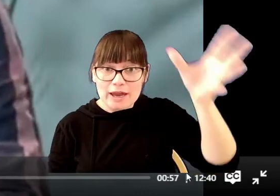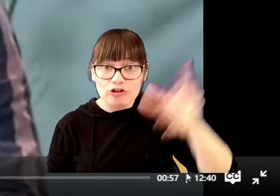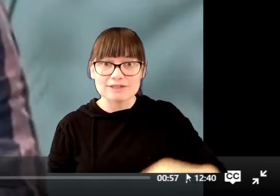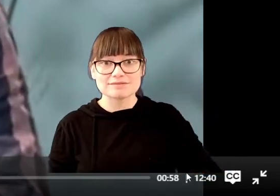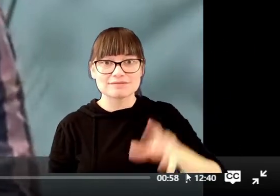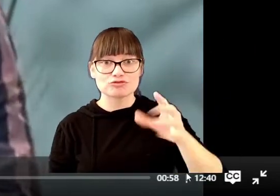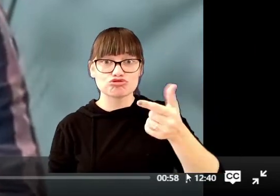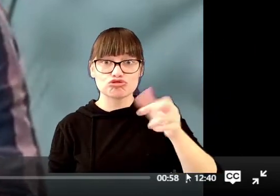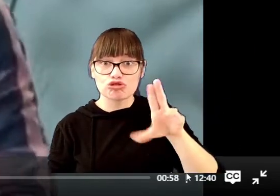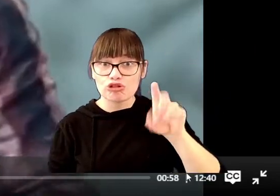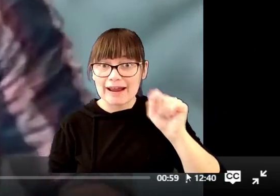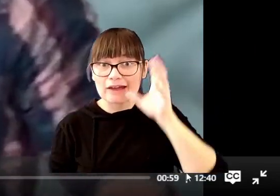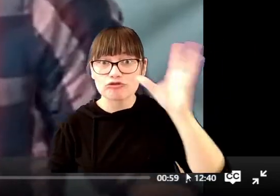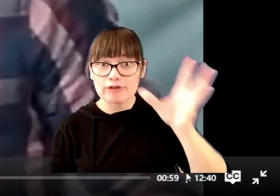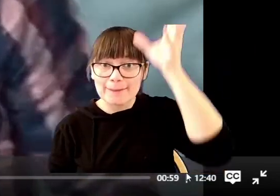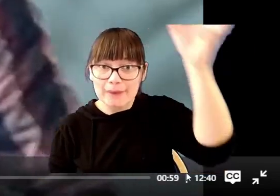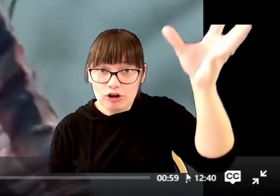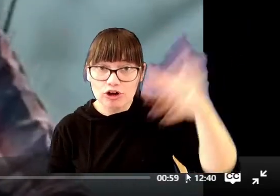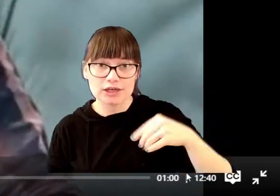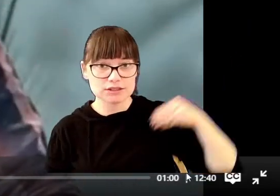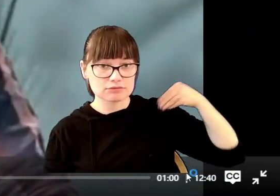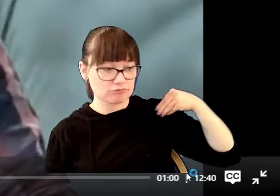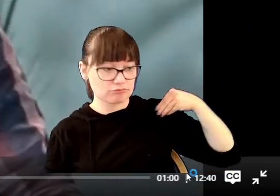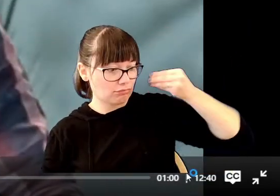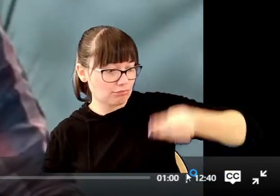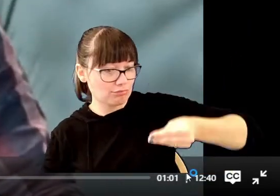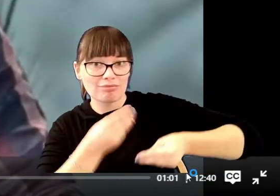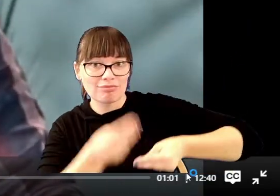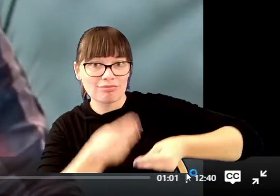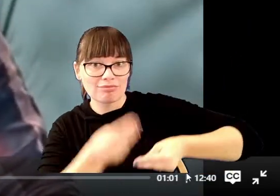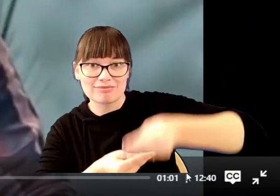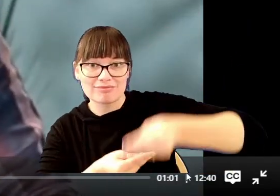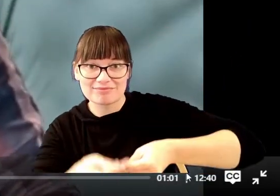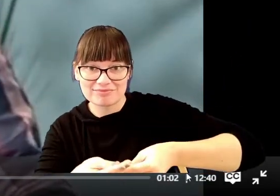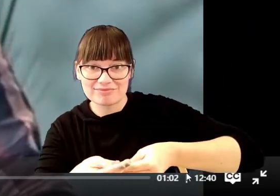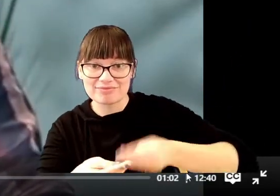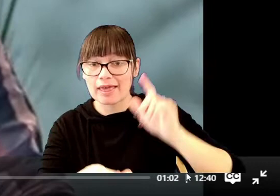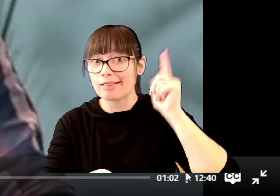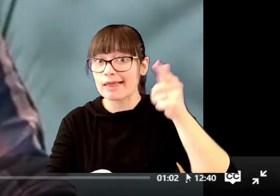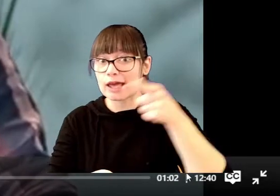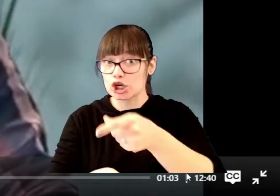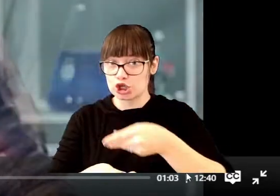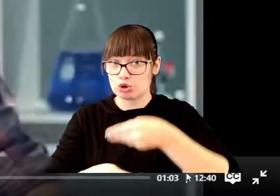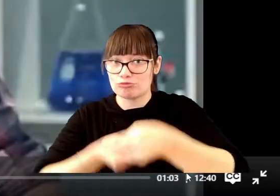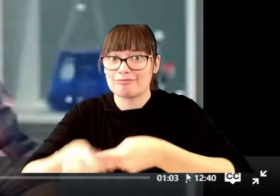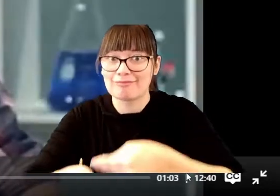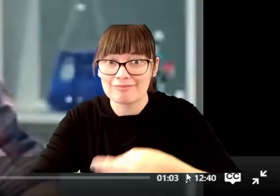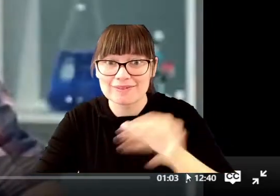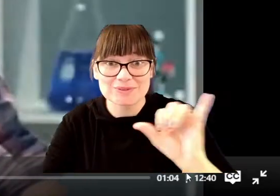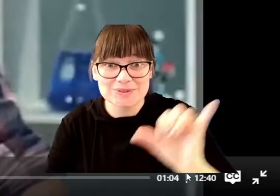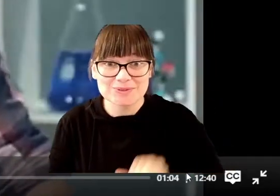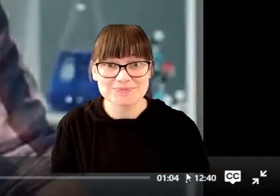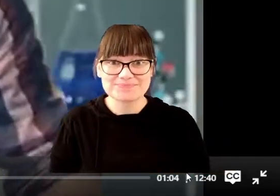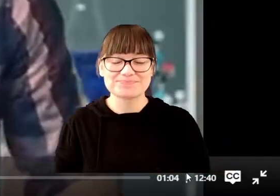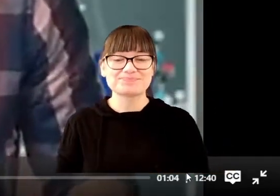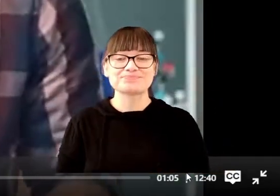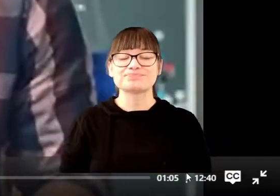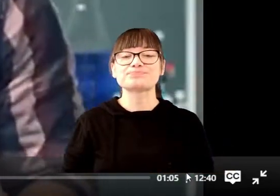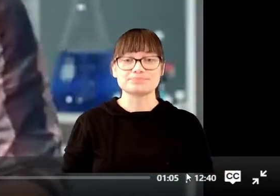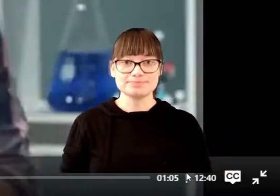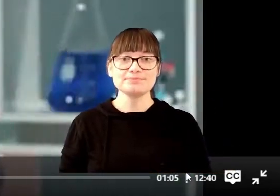and so far, up the chain. And one day you may pass your traits on through inheritance. So when we